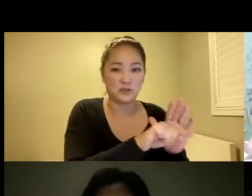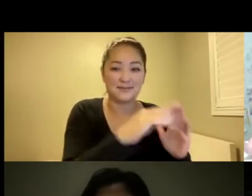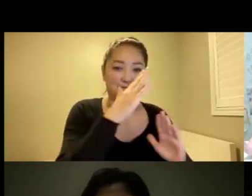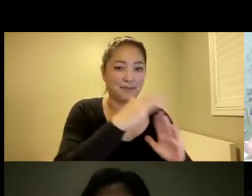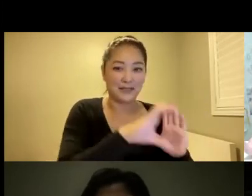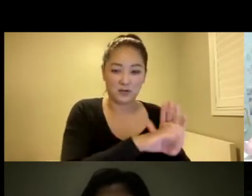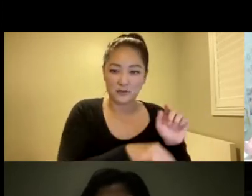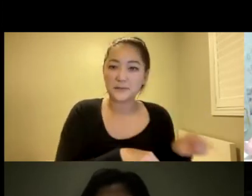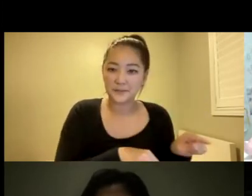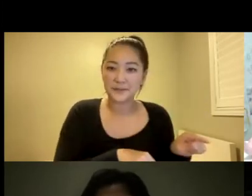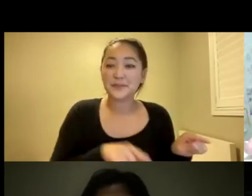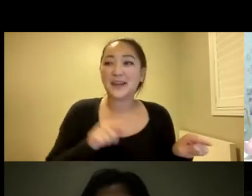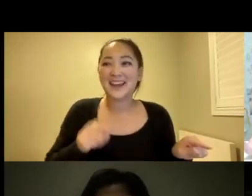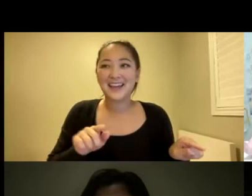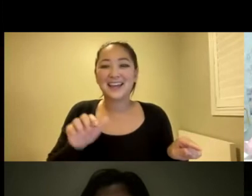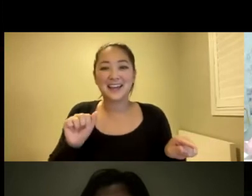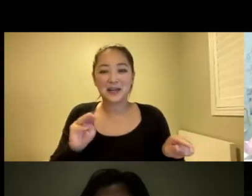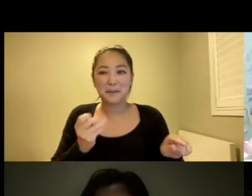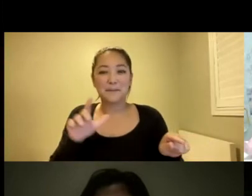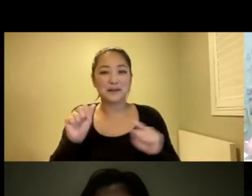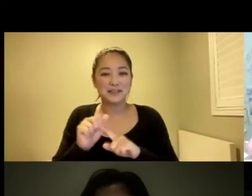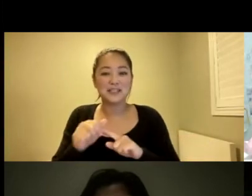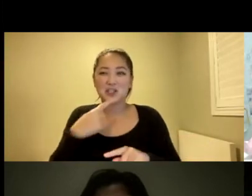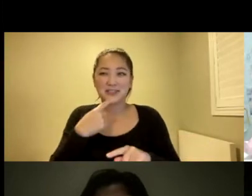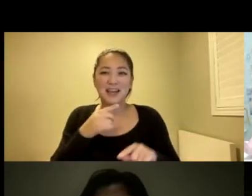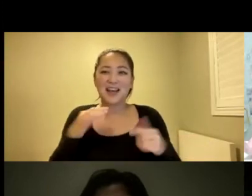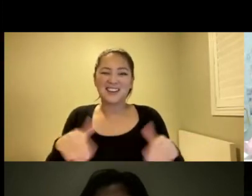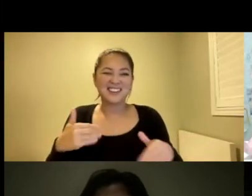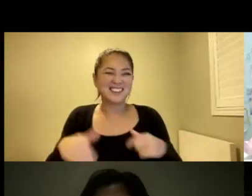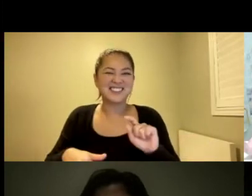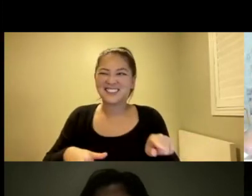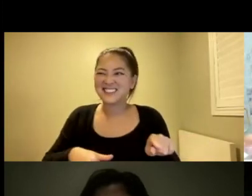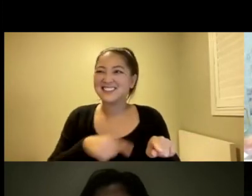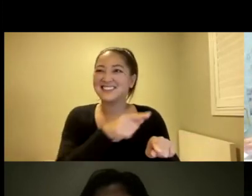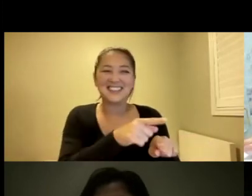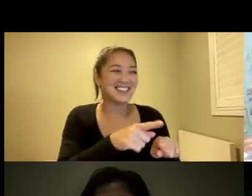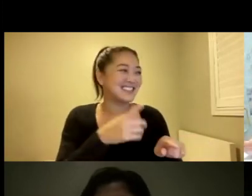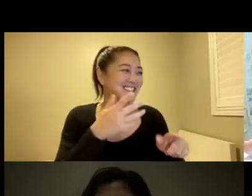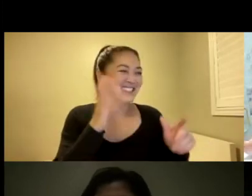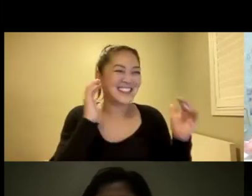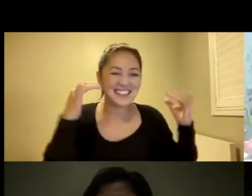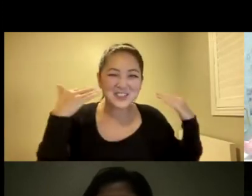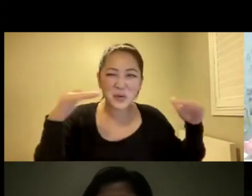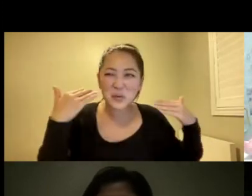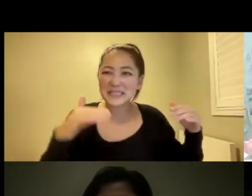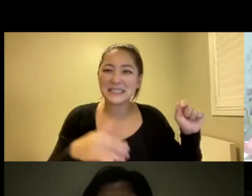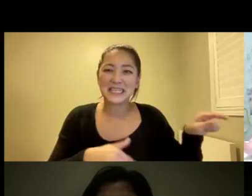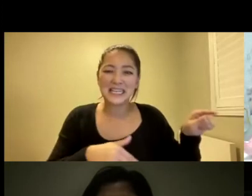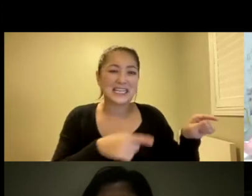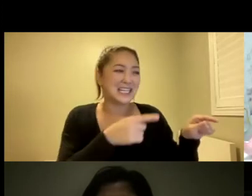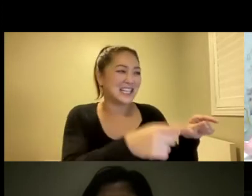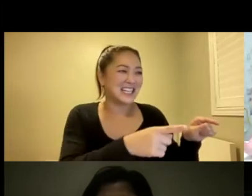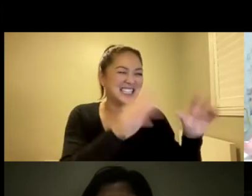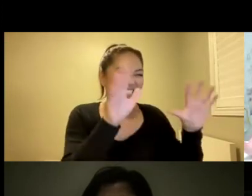how decrepit and old it is. So she decides to renovate it. She gets rid of the heater sounds, and then